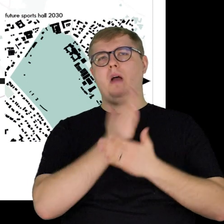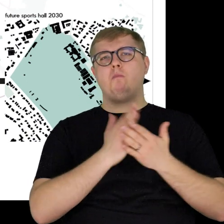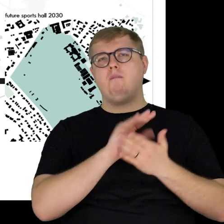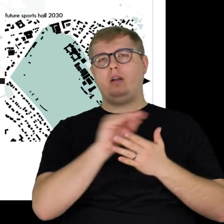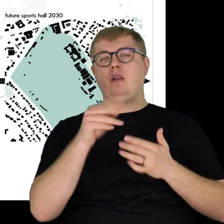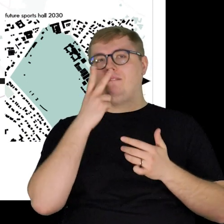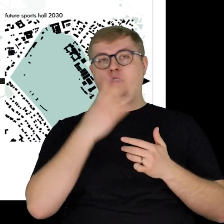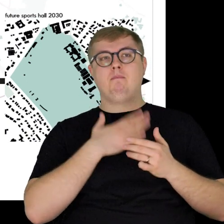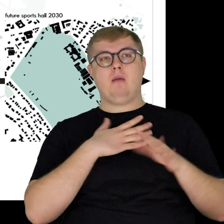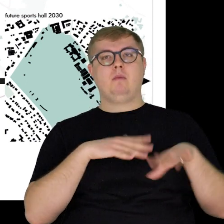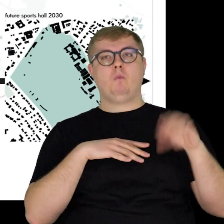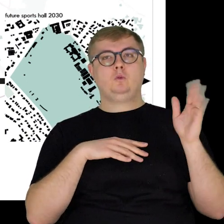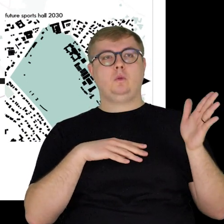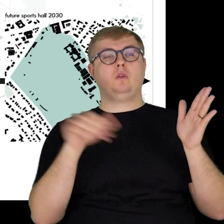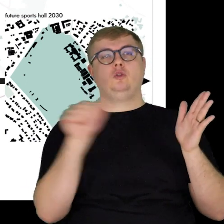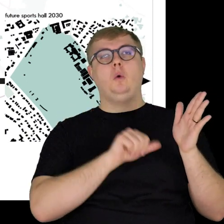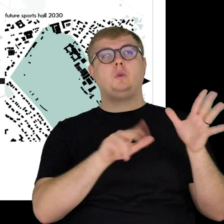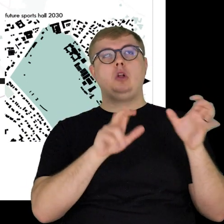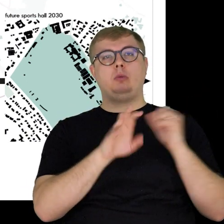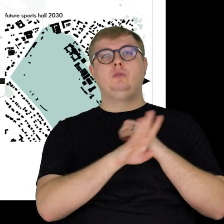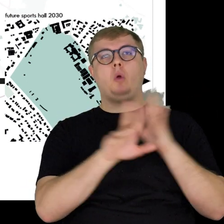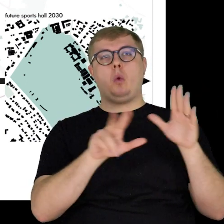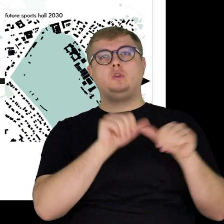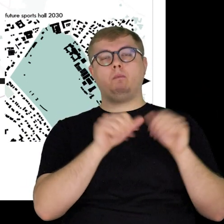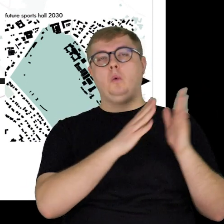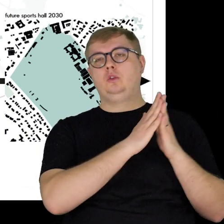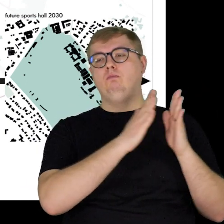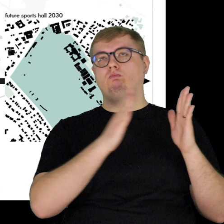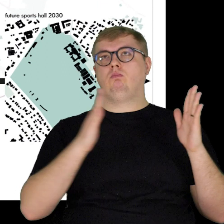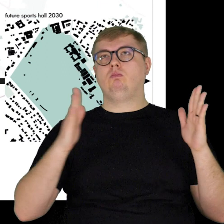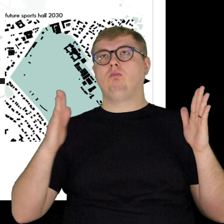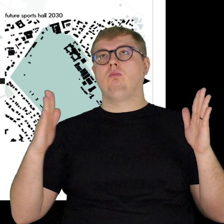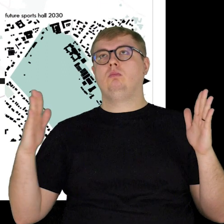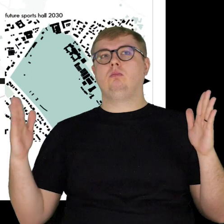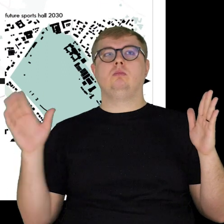1898, and then you map one by one how the space has kind of evolved